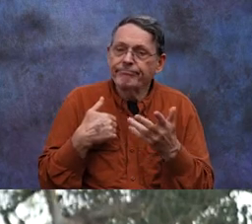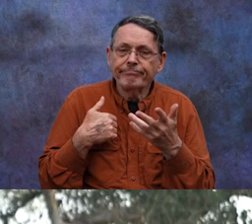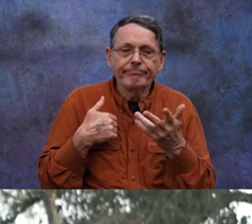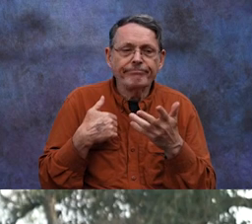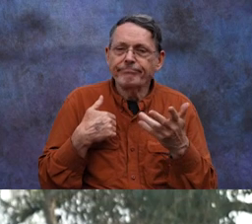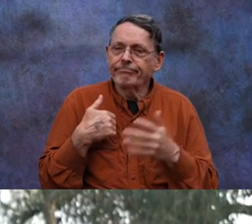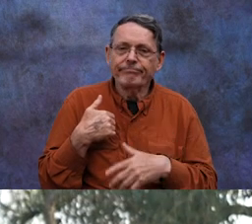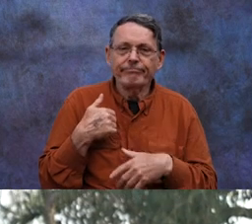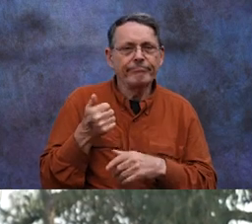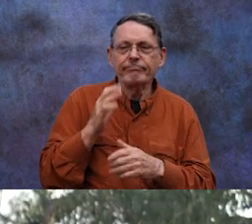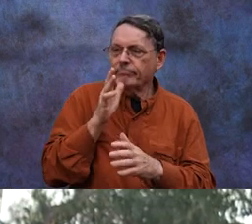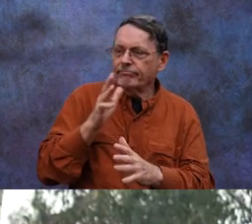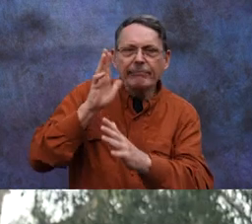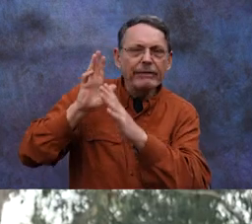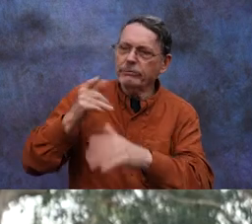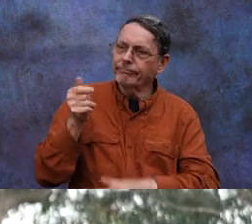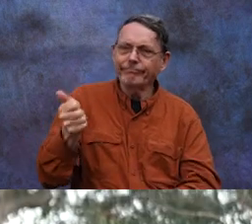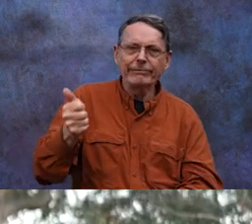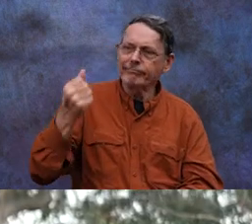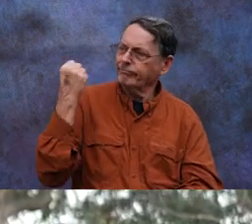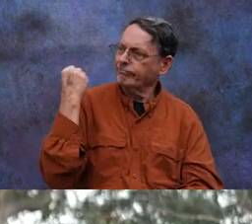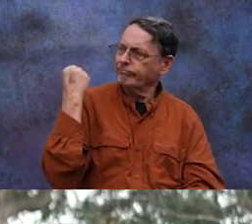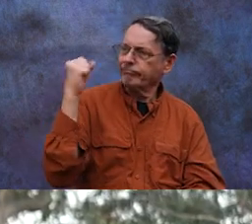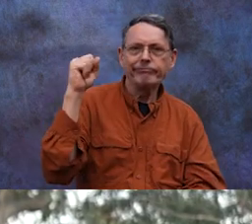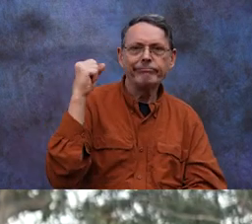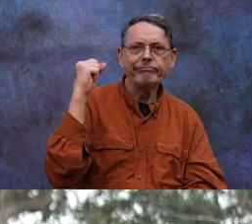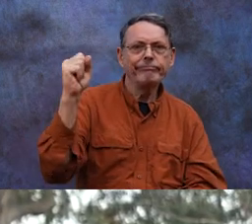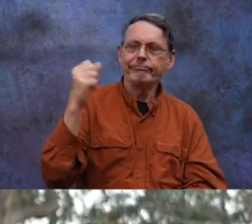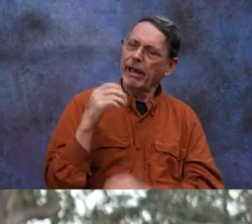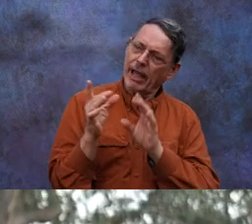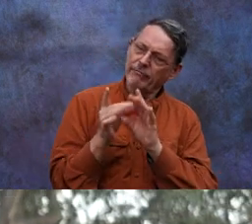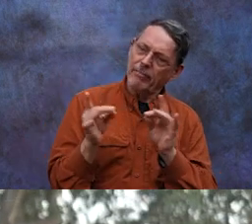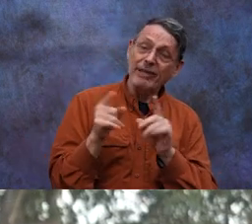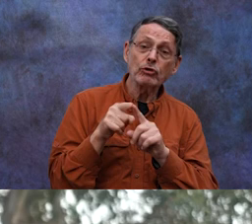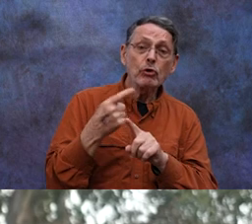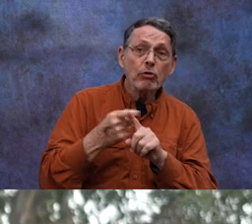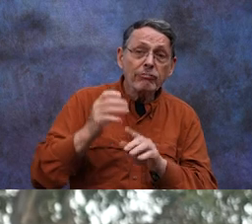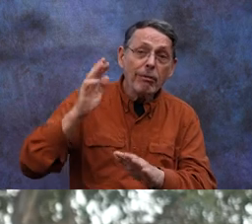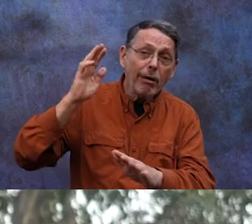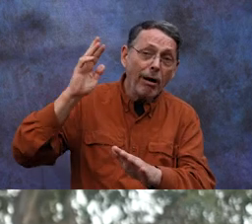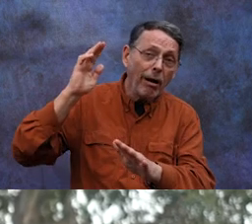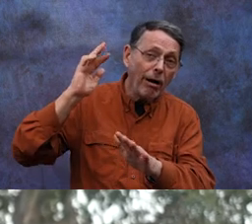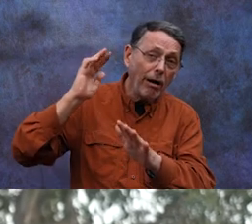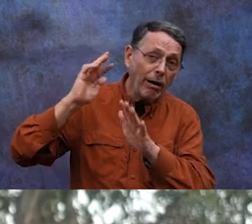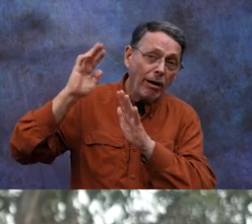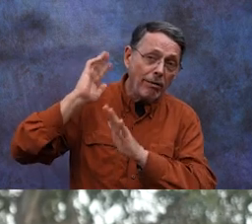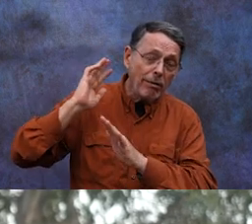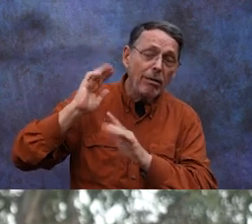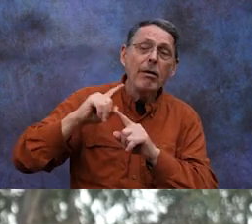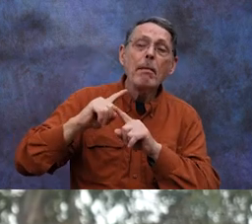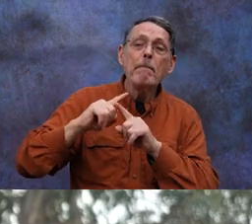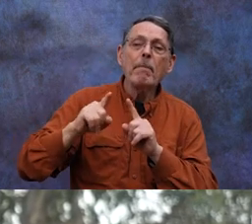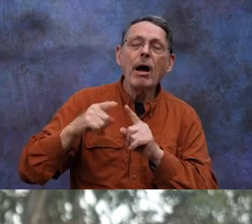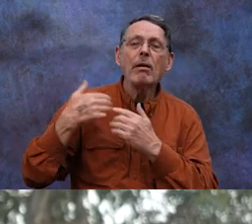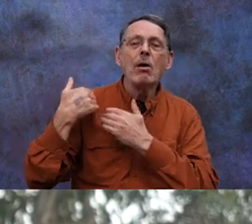revolutionary ancestor, someone who has a message for you from farther back. But here, take a